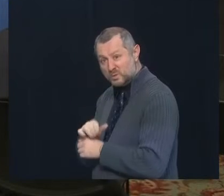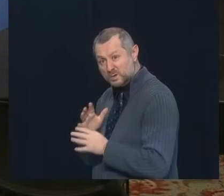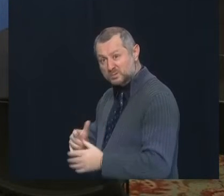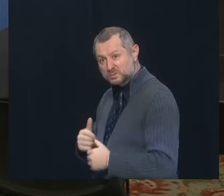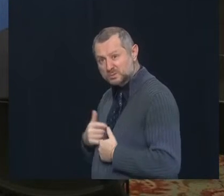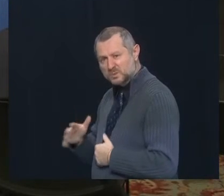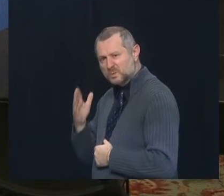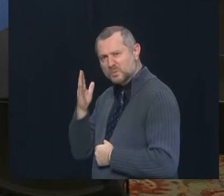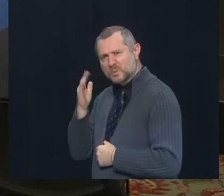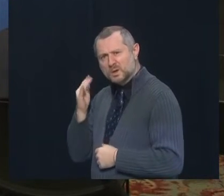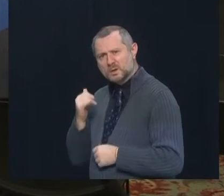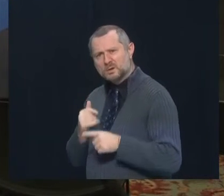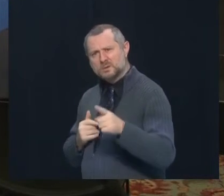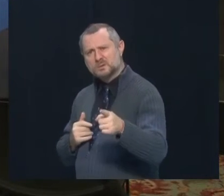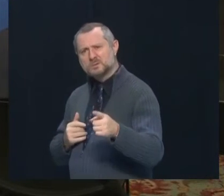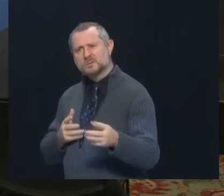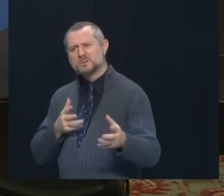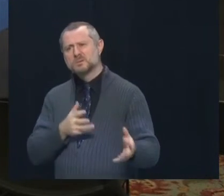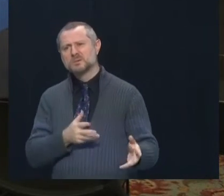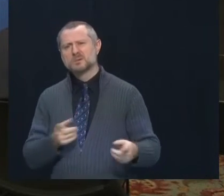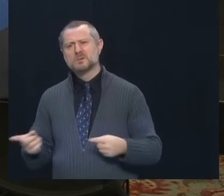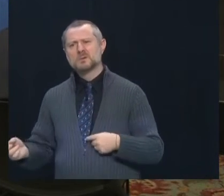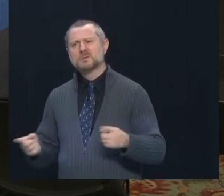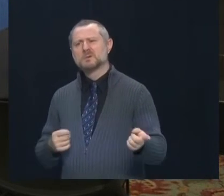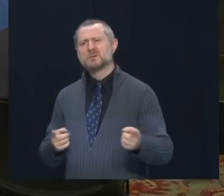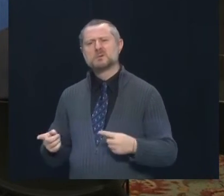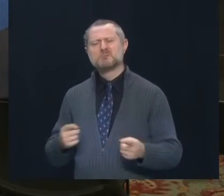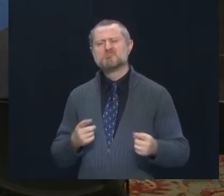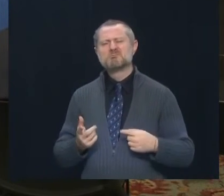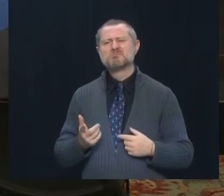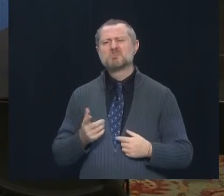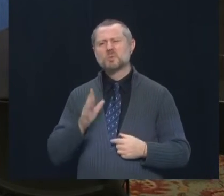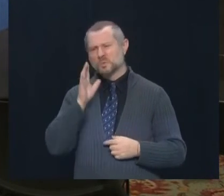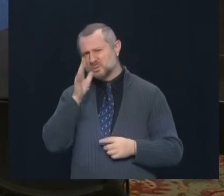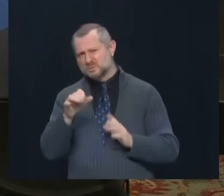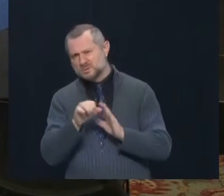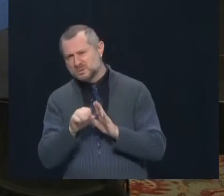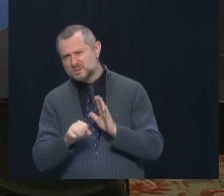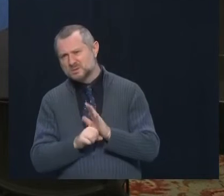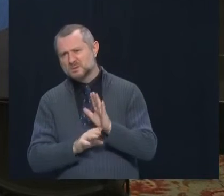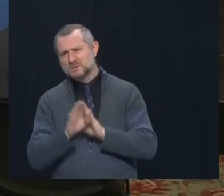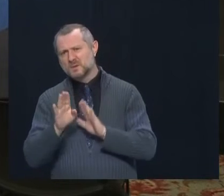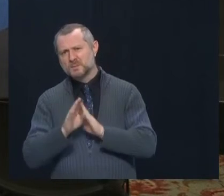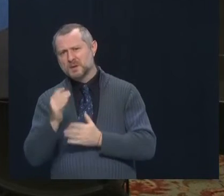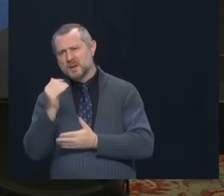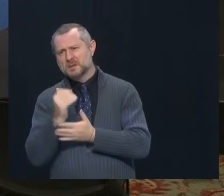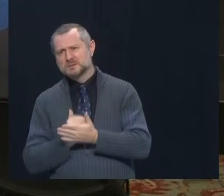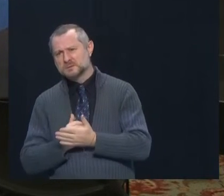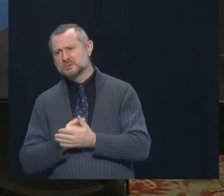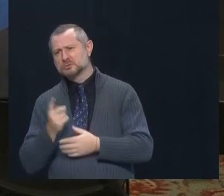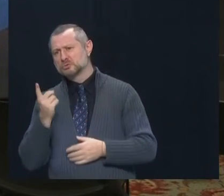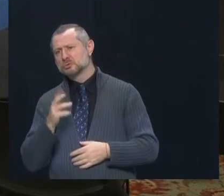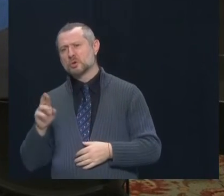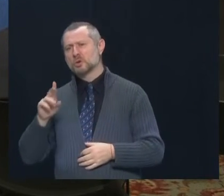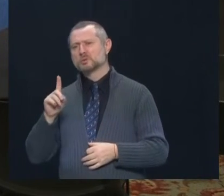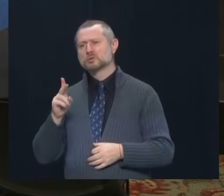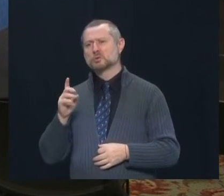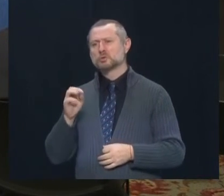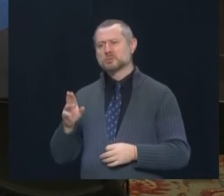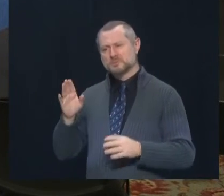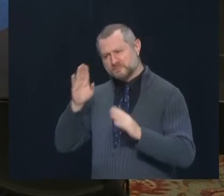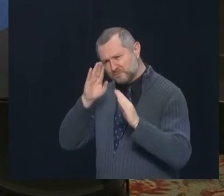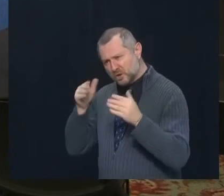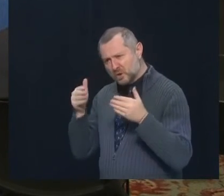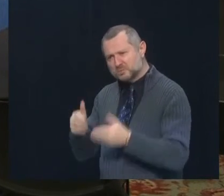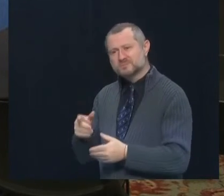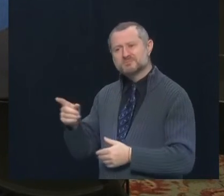about why? And sort of as a relation, will the state develop a list? You know, Dr. Zucker, he's doing COVID intubations. He's top